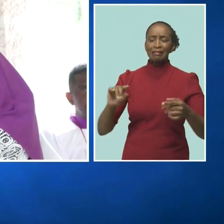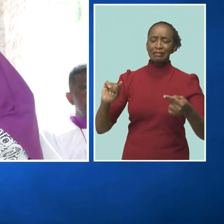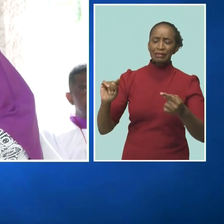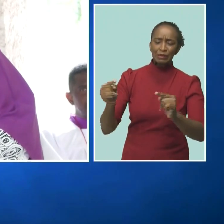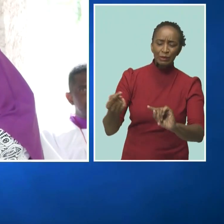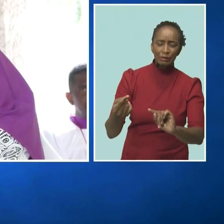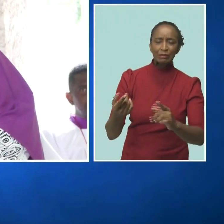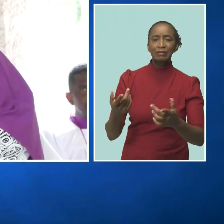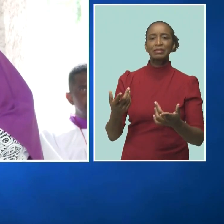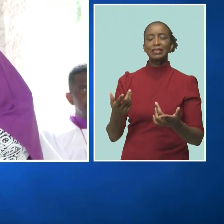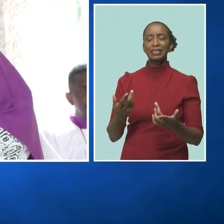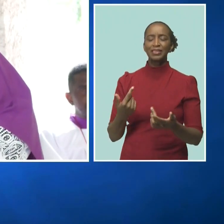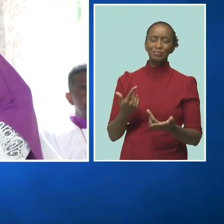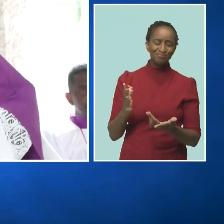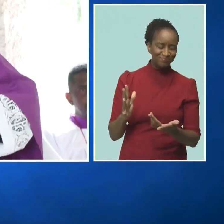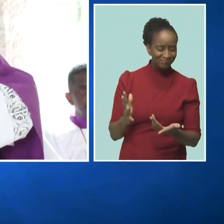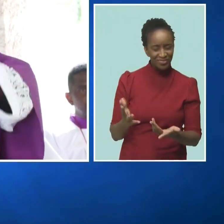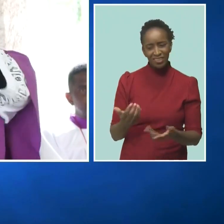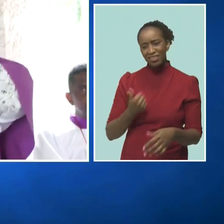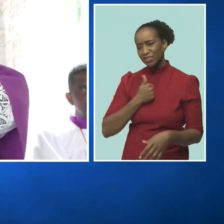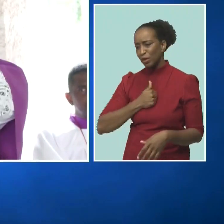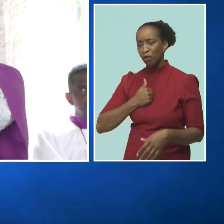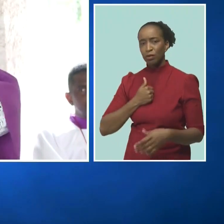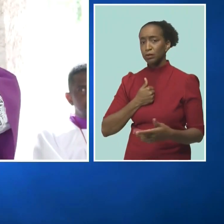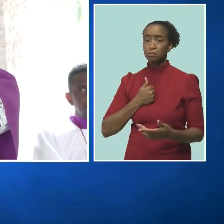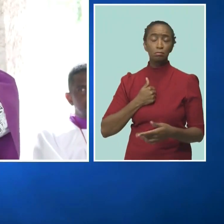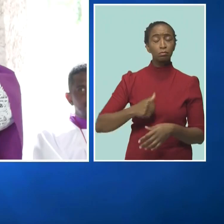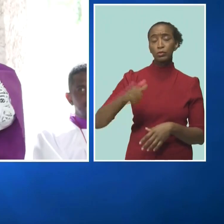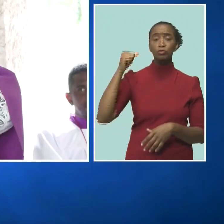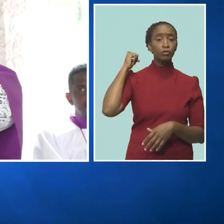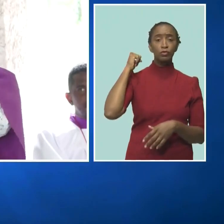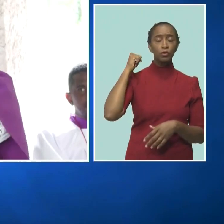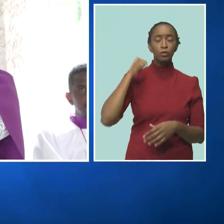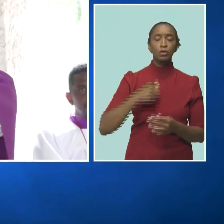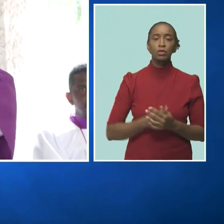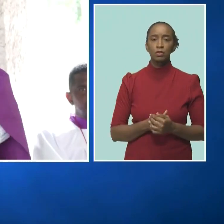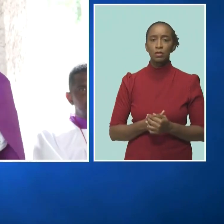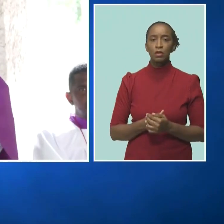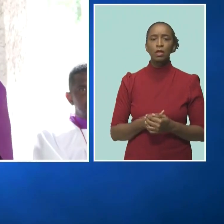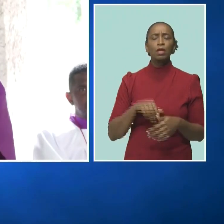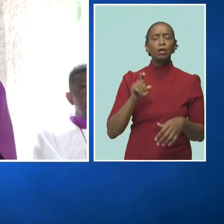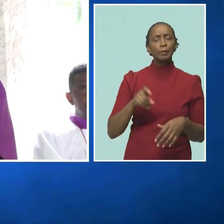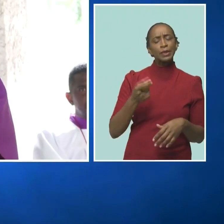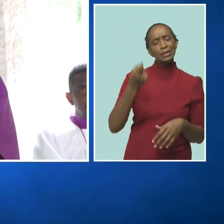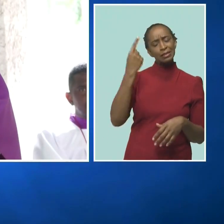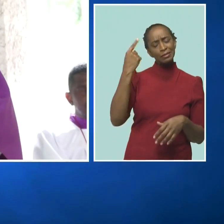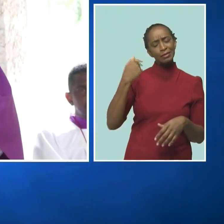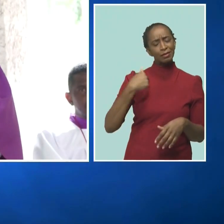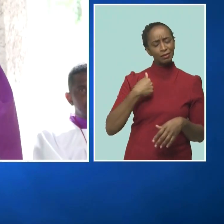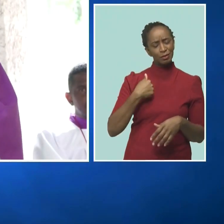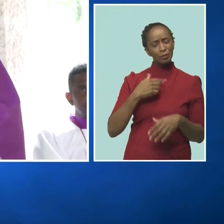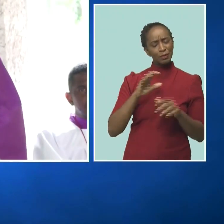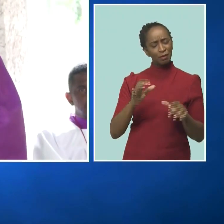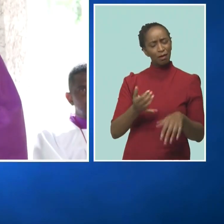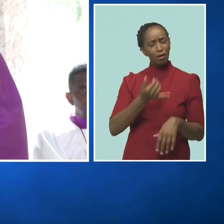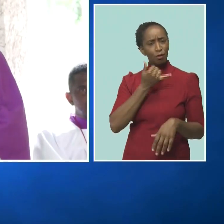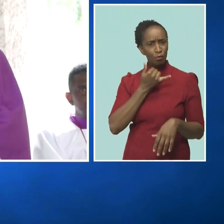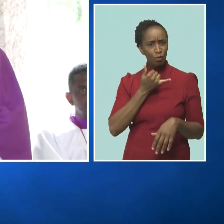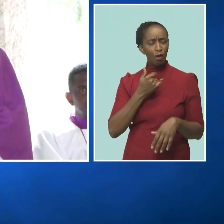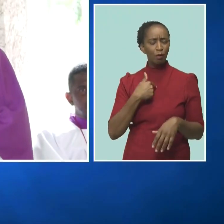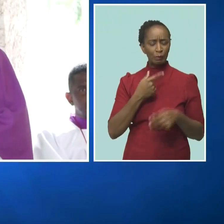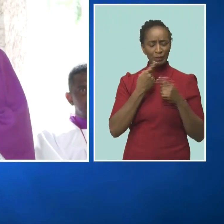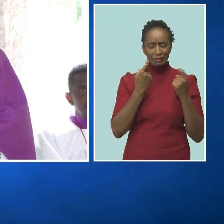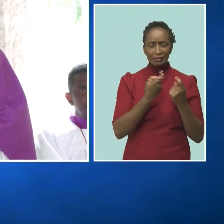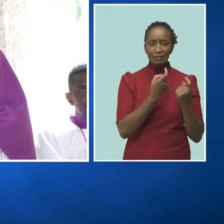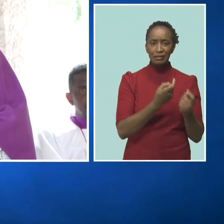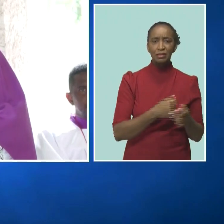caused or done. And we need to be conscious of our sins and of our wrongdoings. We need to be conscious